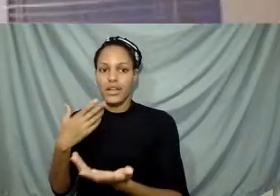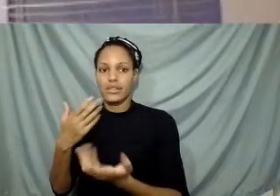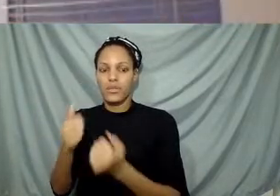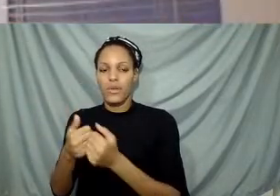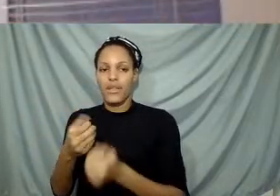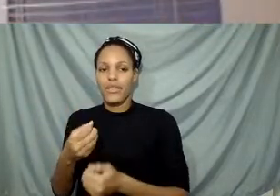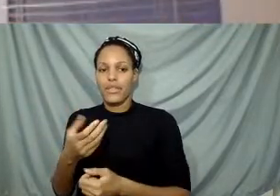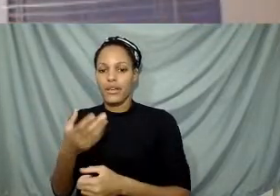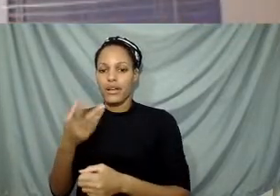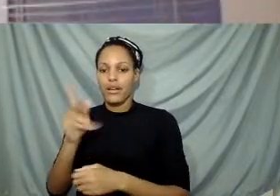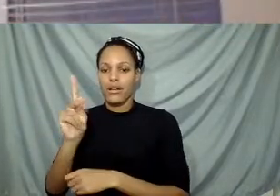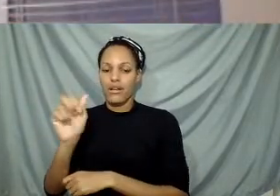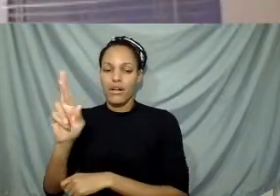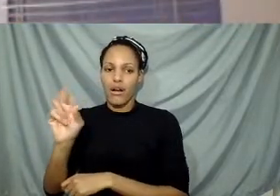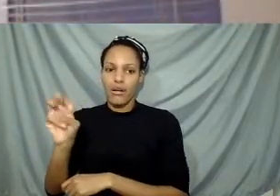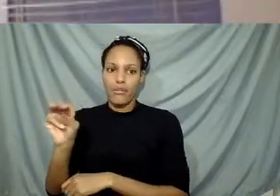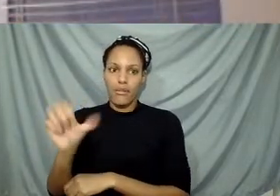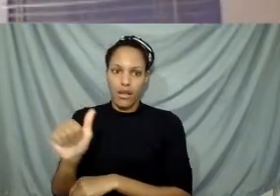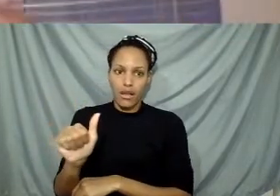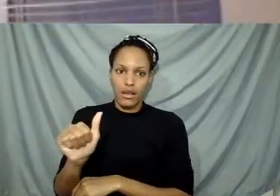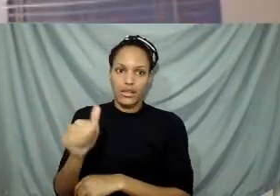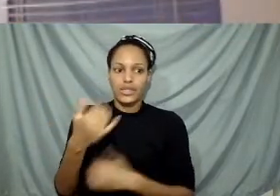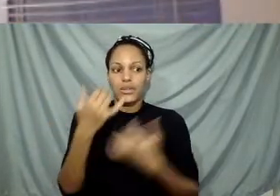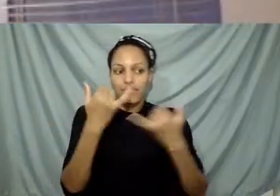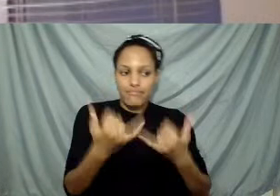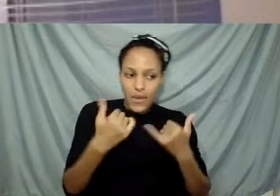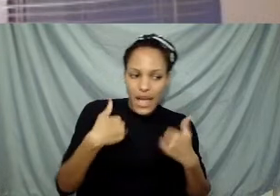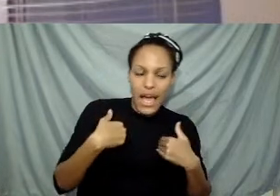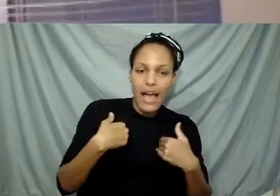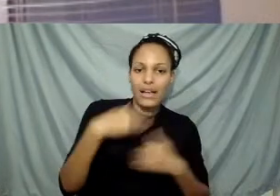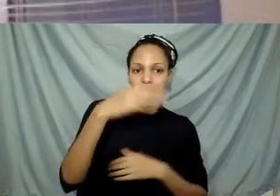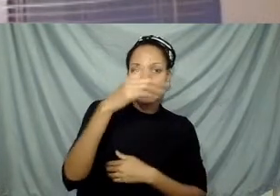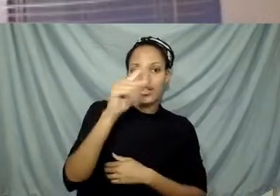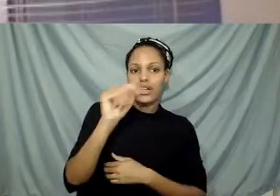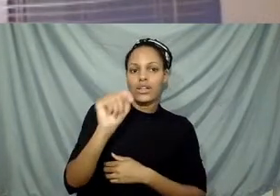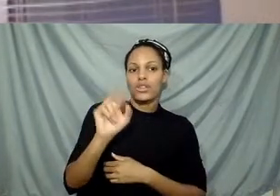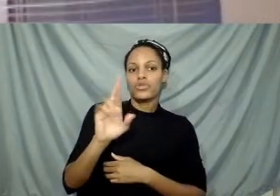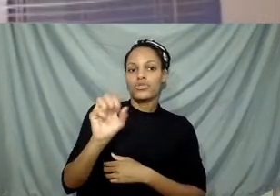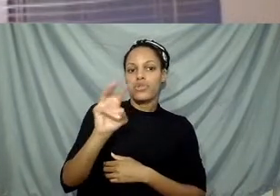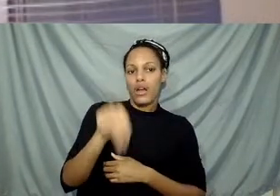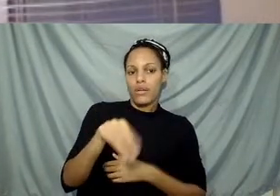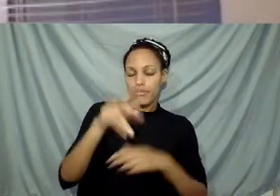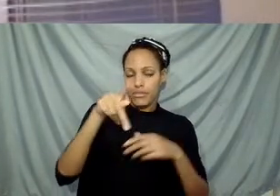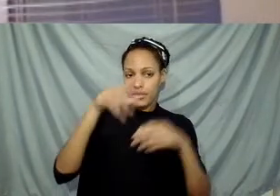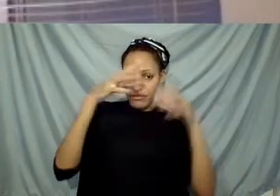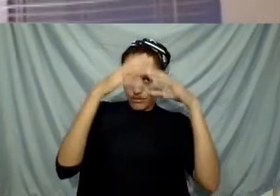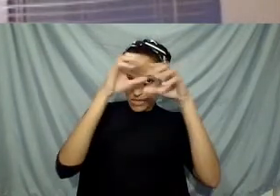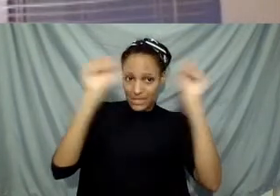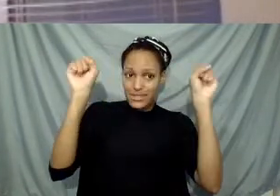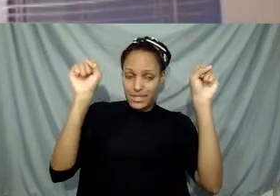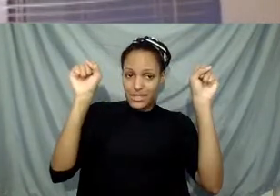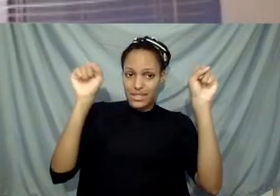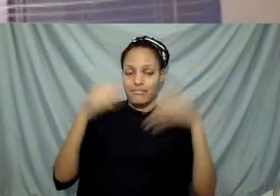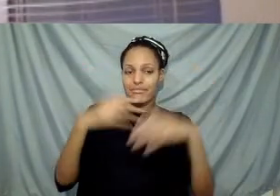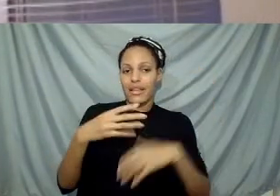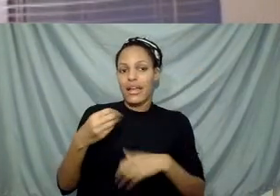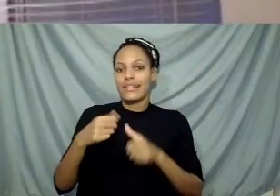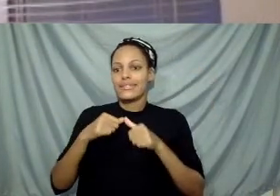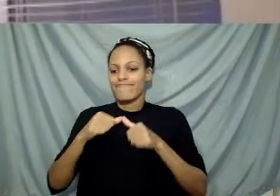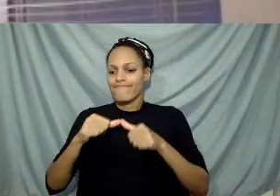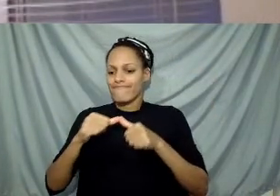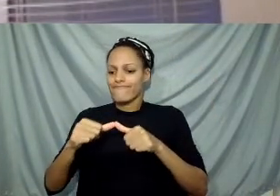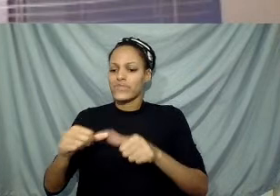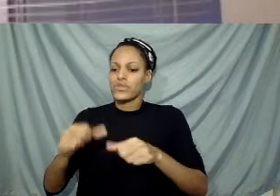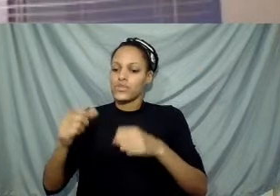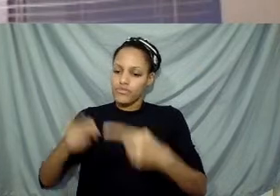Trump as president, we have the ramifications of race that we're facing with, we're inside of the continuing battle